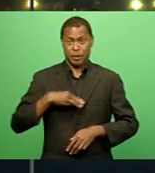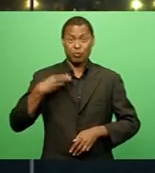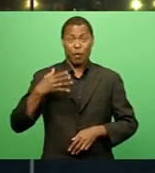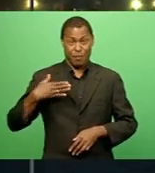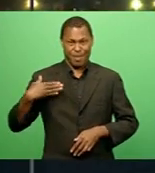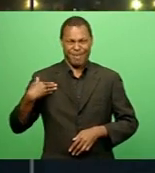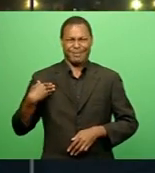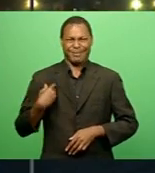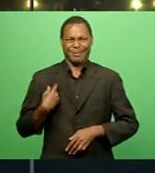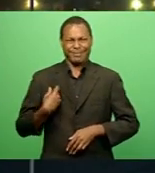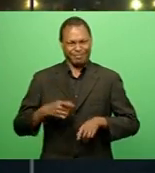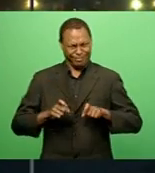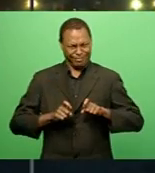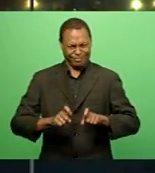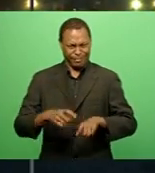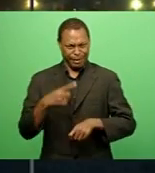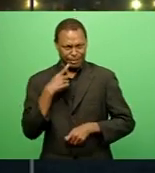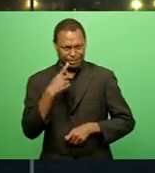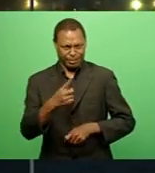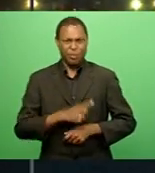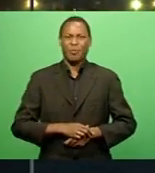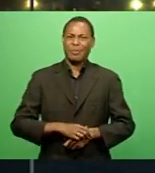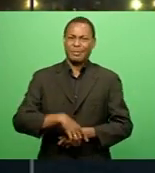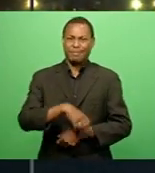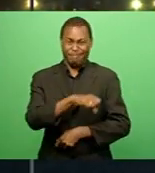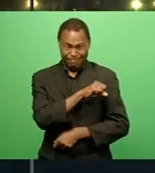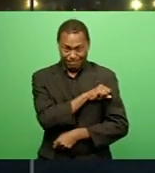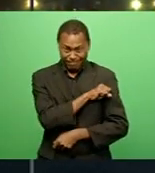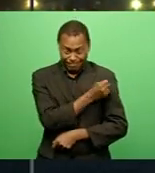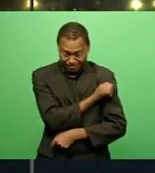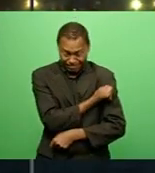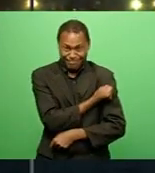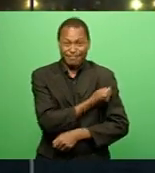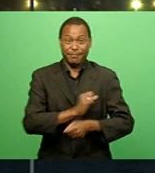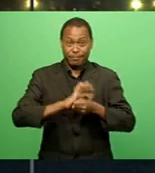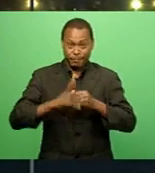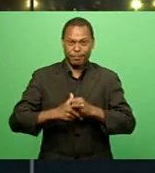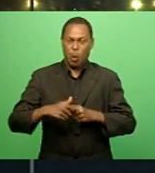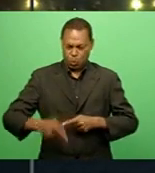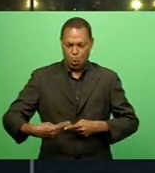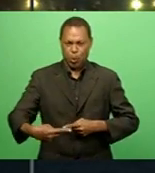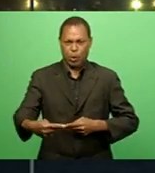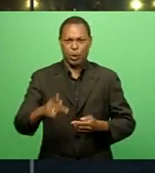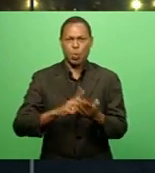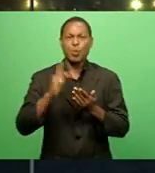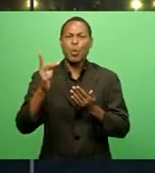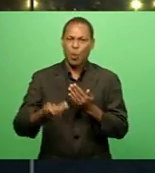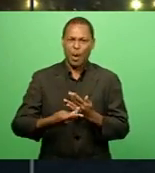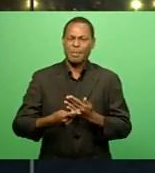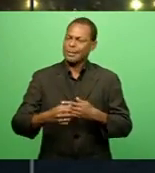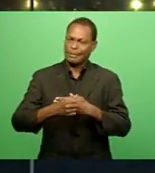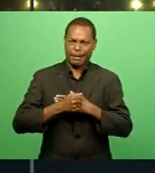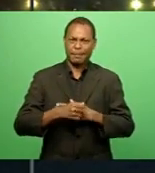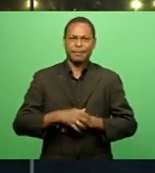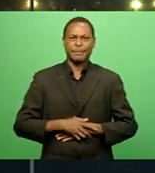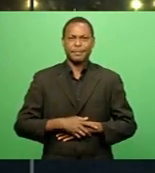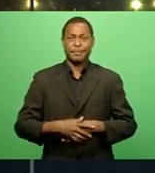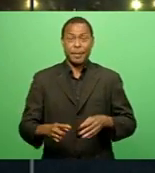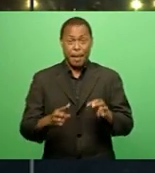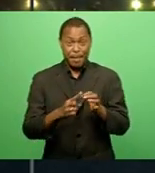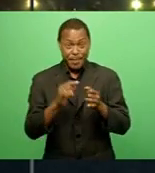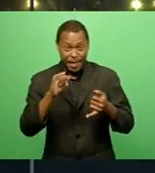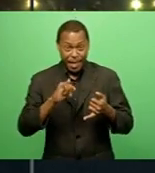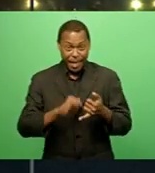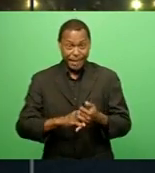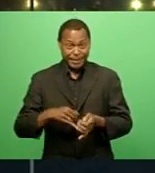the AstraZeneca COVID-19 vaccine is safe and Fiji will continue with the vaccination program. Permanent Secretary for Health Dr.